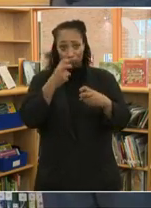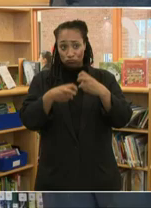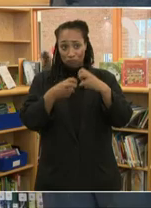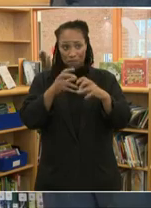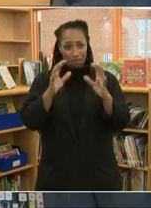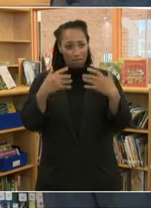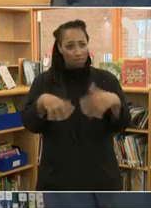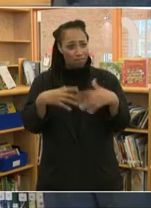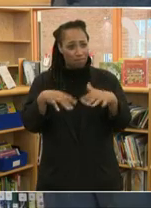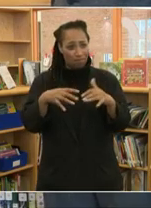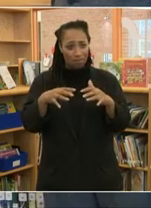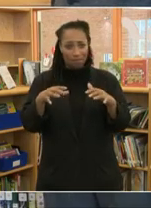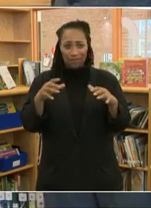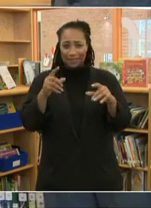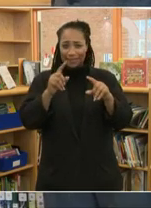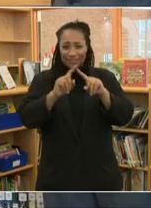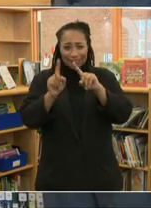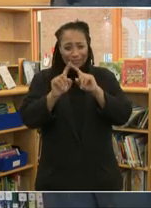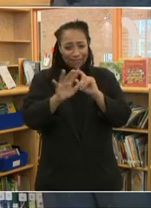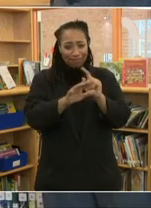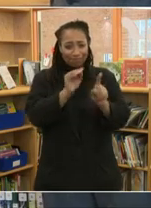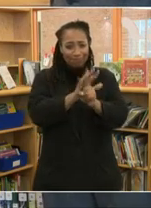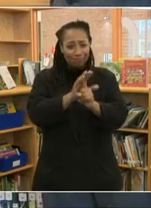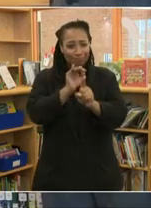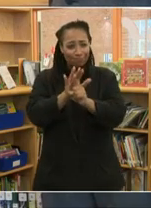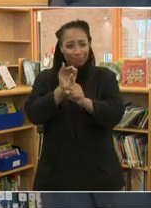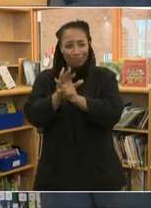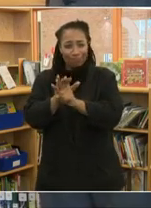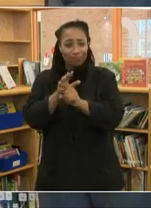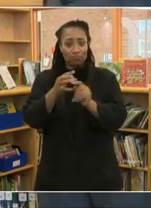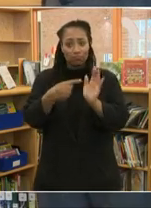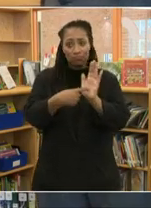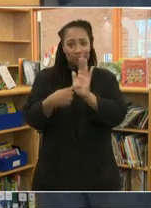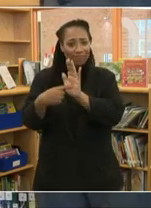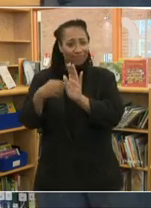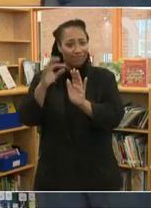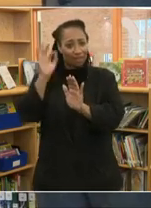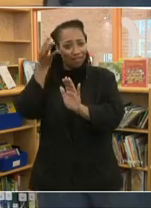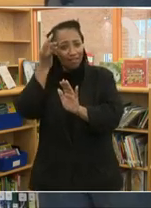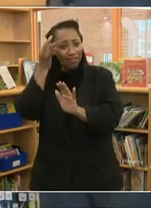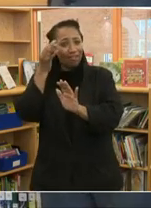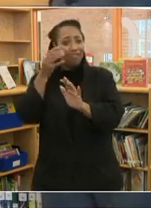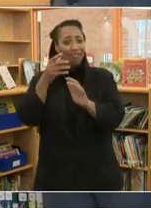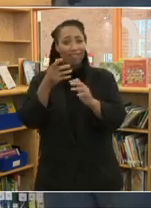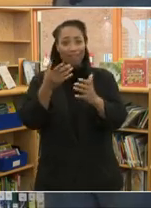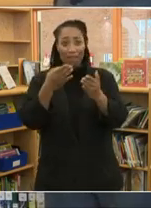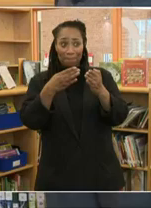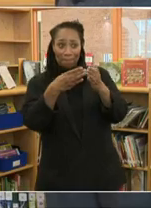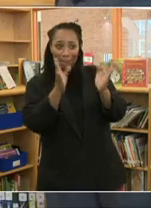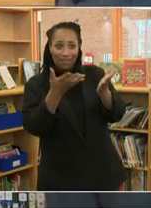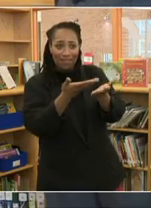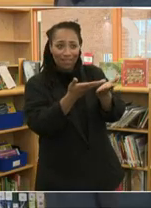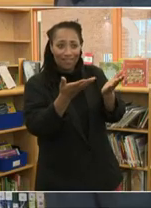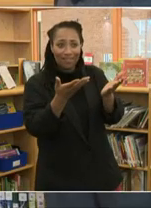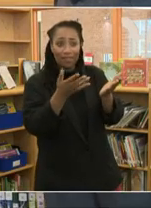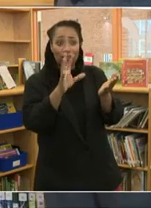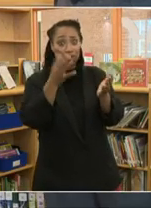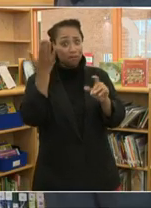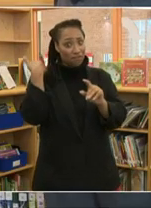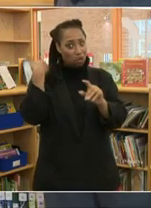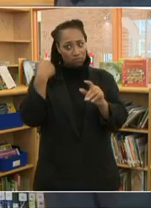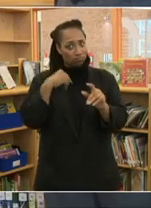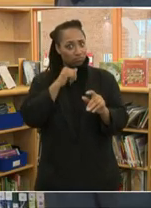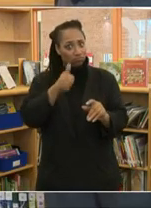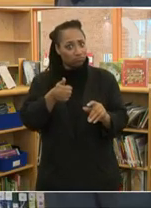backstage experiences with our federal agencies, most of which have never been offered to the public before. So it's a great way to rediscover our country all over again, but